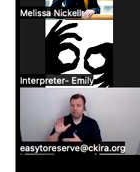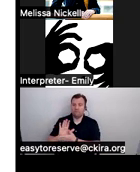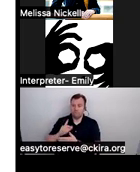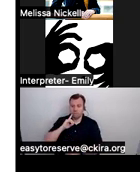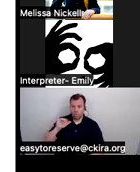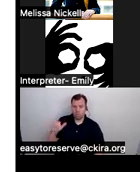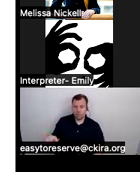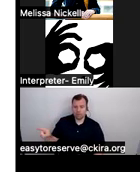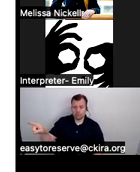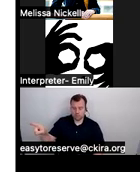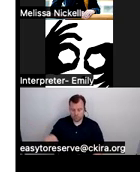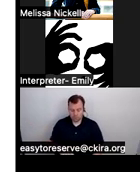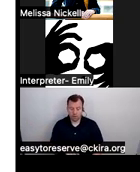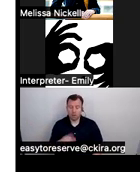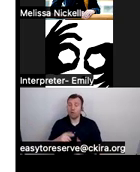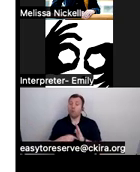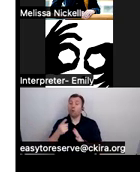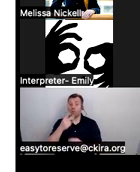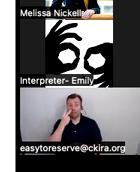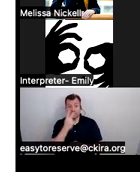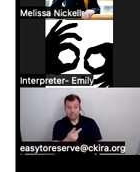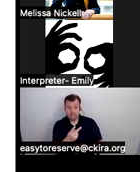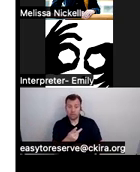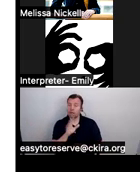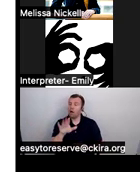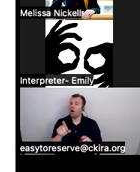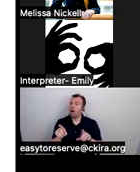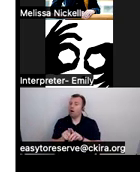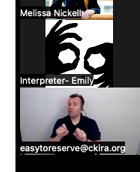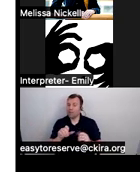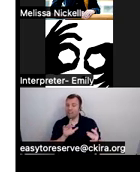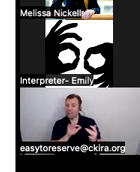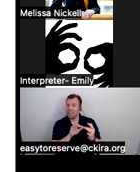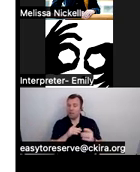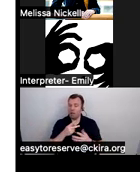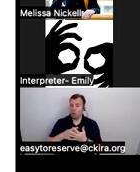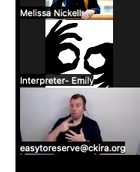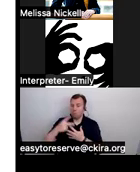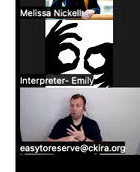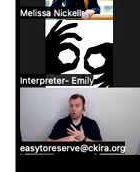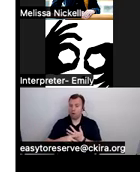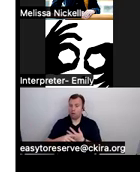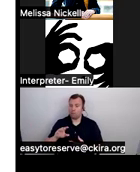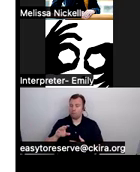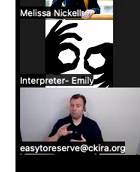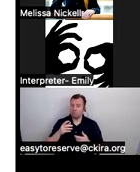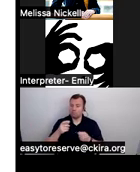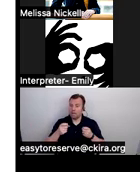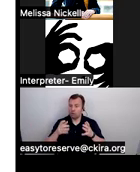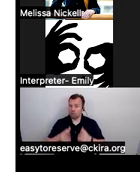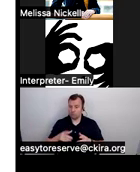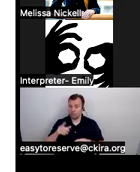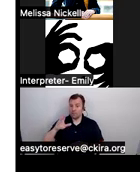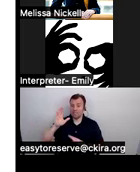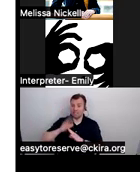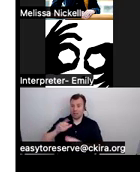what some of the concerns are, contact the program officer. That person's name is going to be listed on the top left of